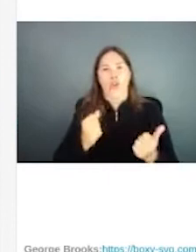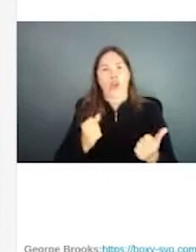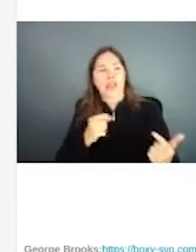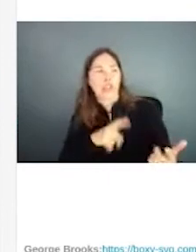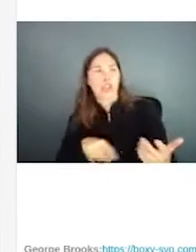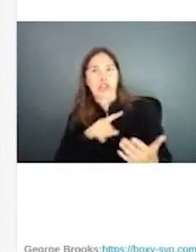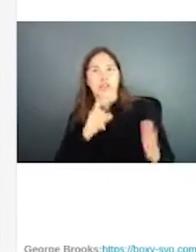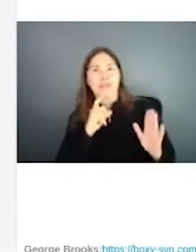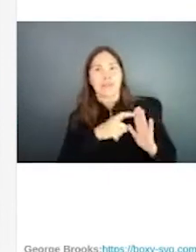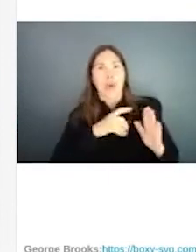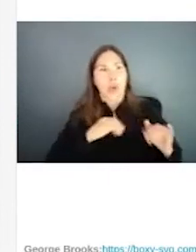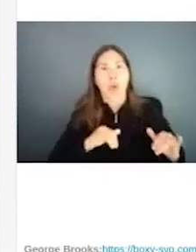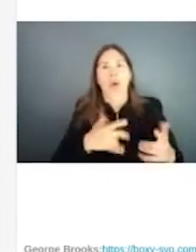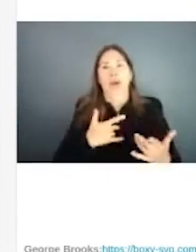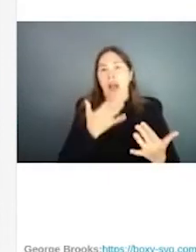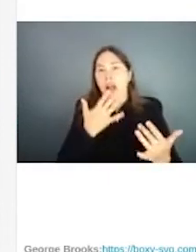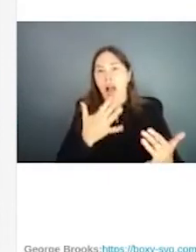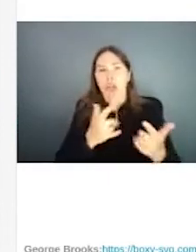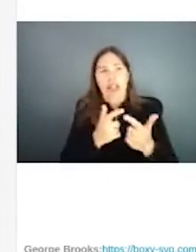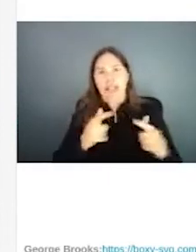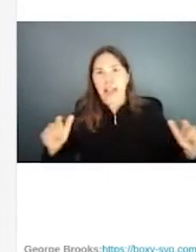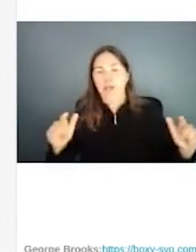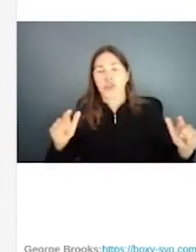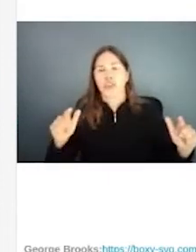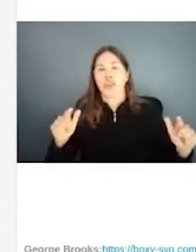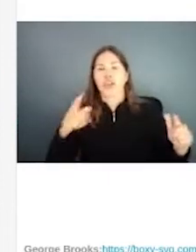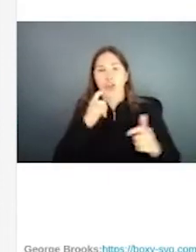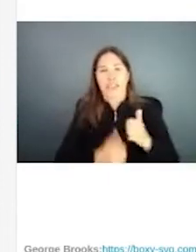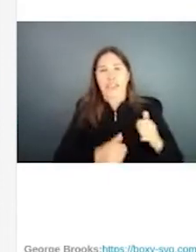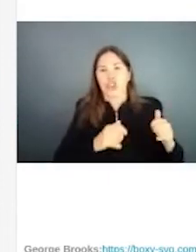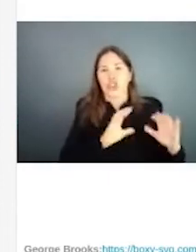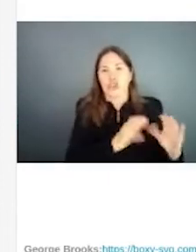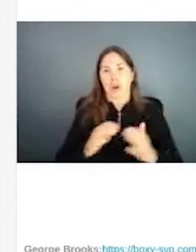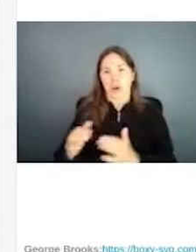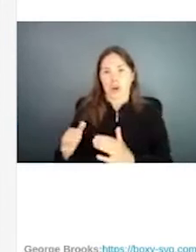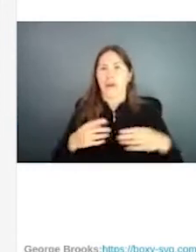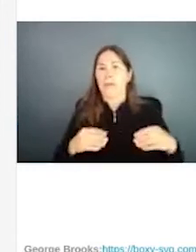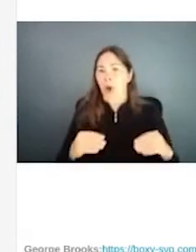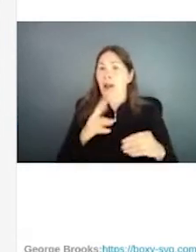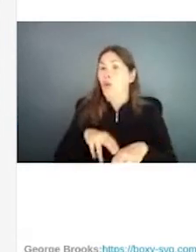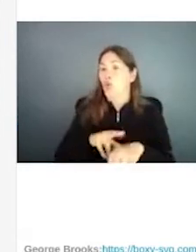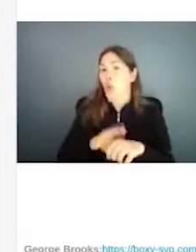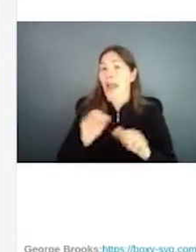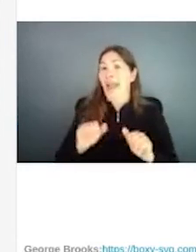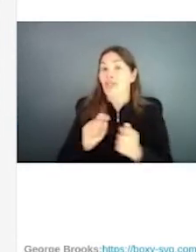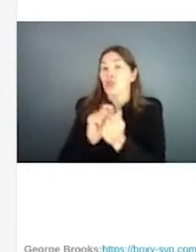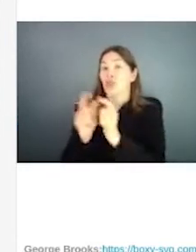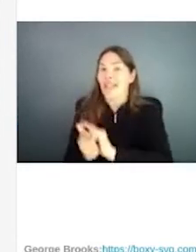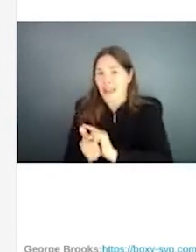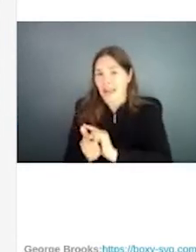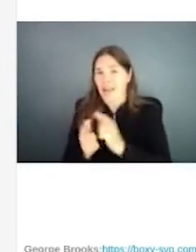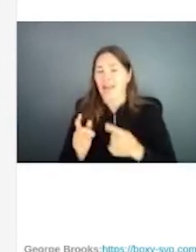those markets, colors, language, and of course they even have to translate